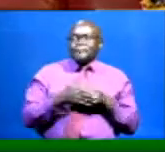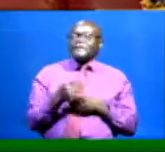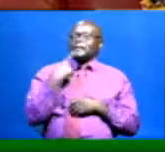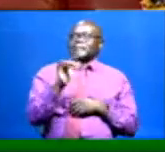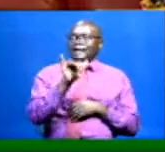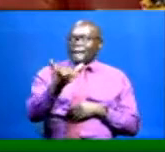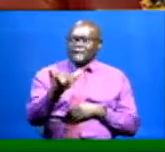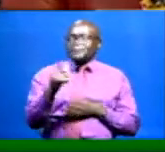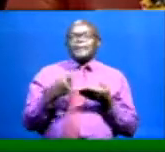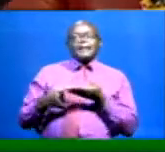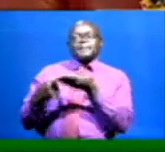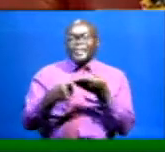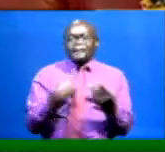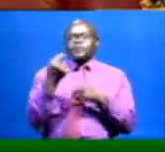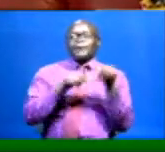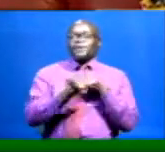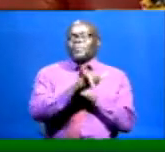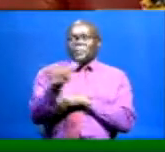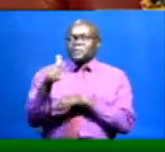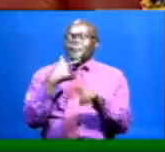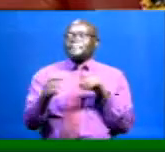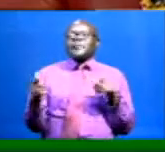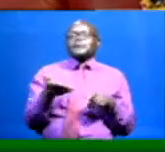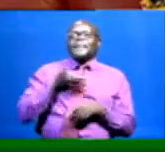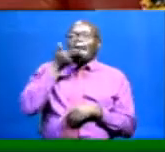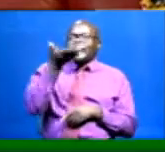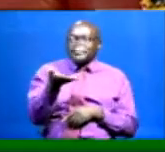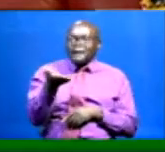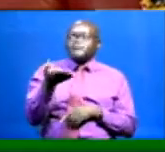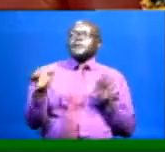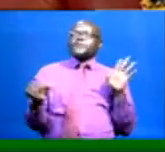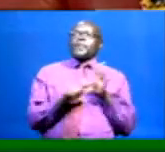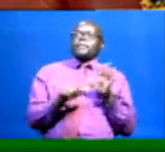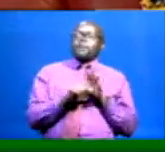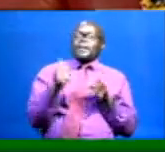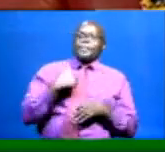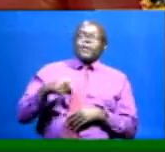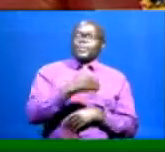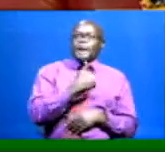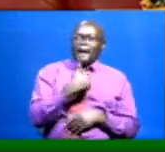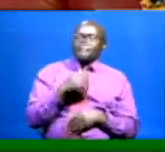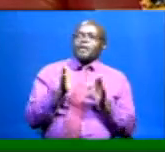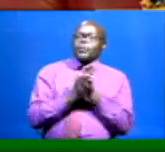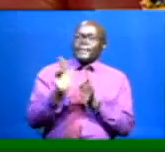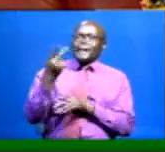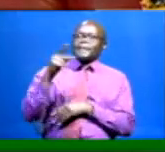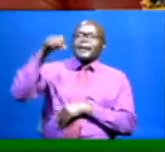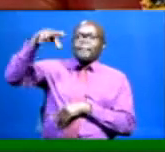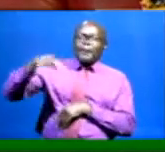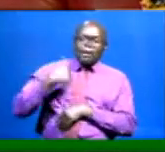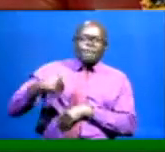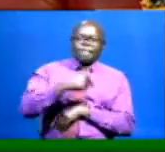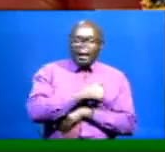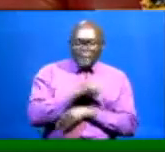and debate them and talk about them, but the answers to the problems that we have with Kenya Power is for us to go